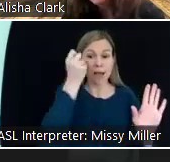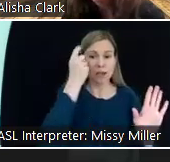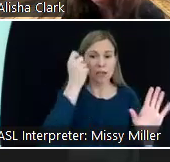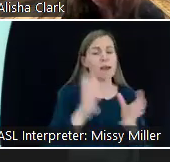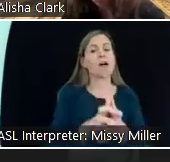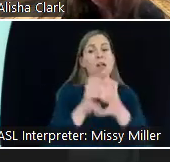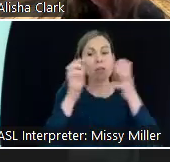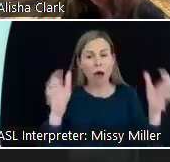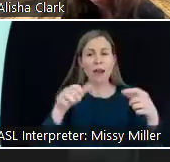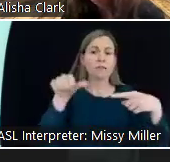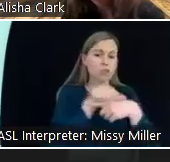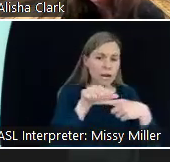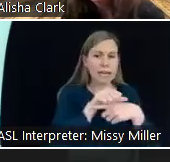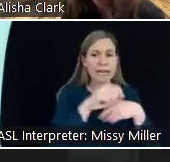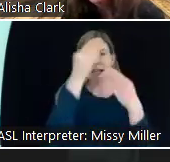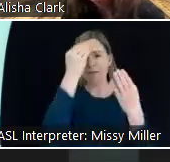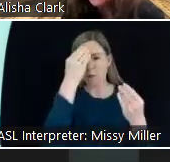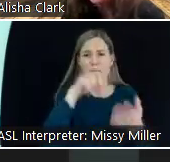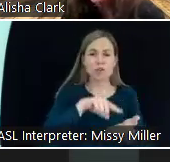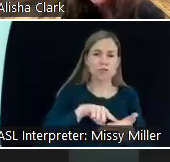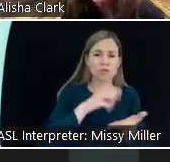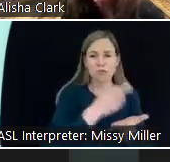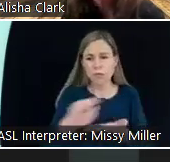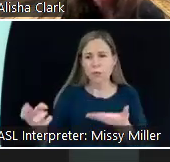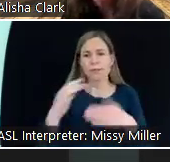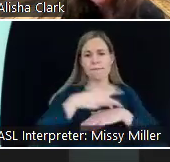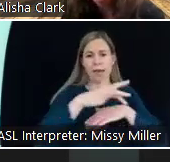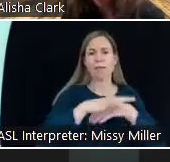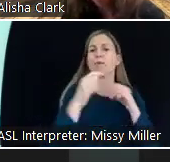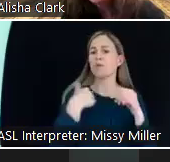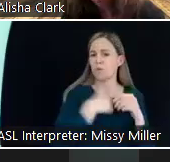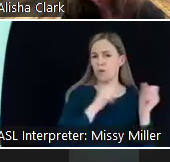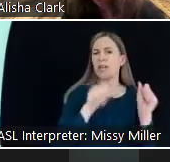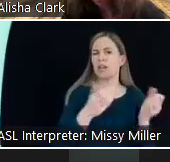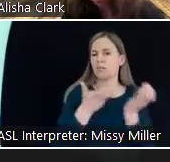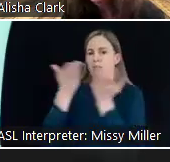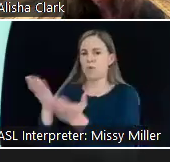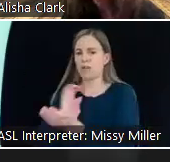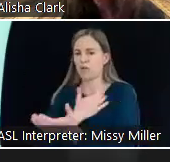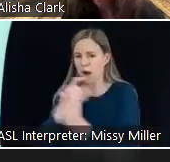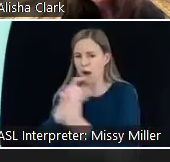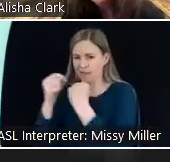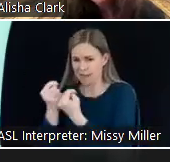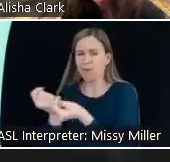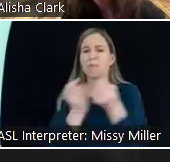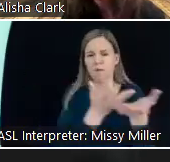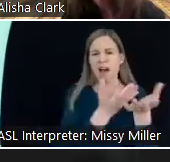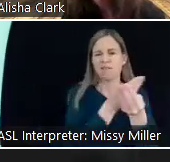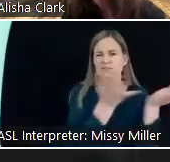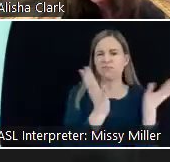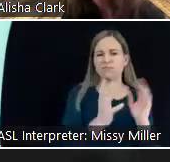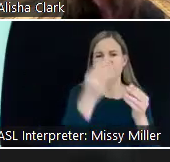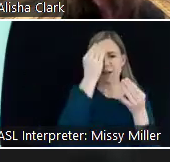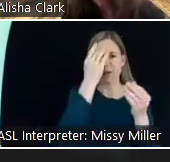materials out there that we could take back and get that information if you're wanting to